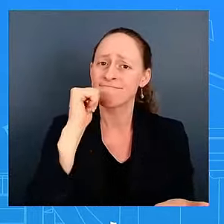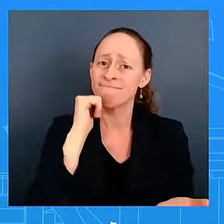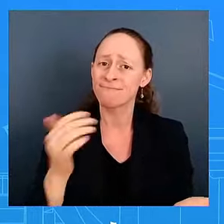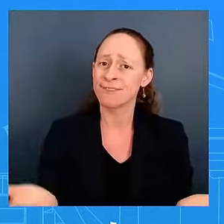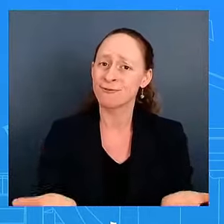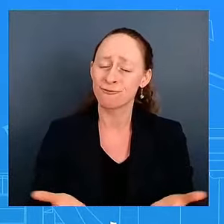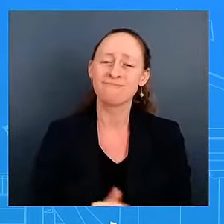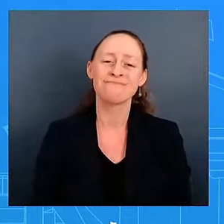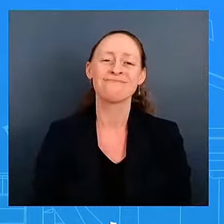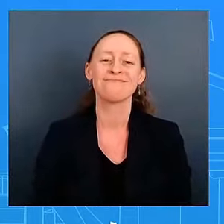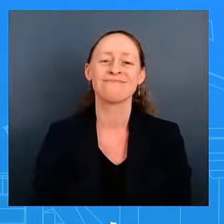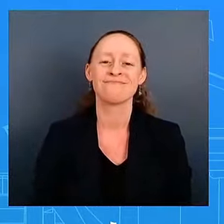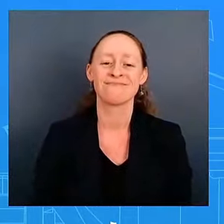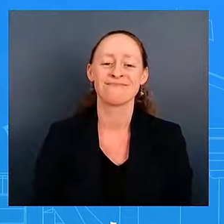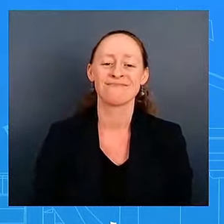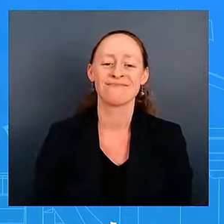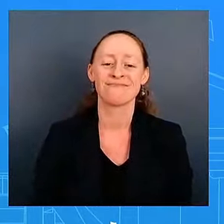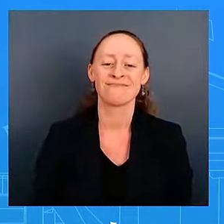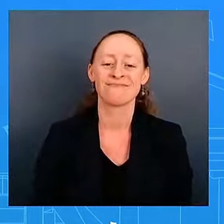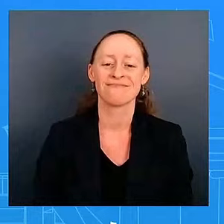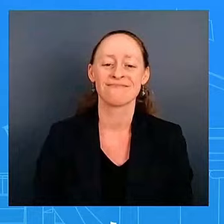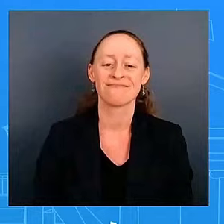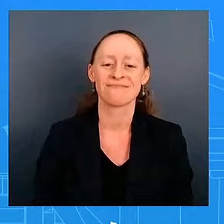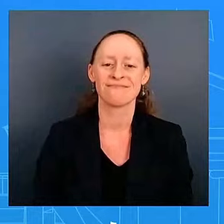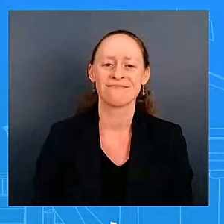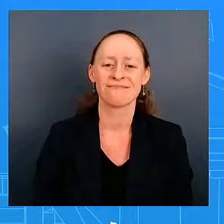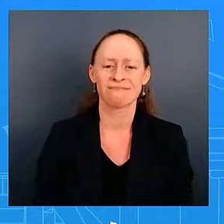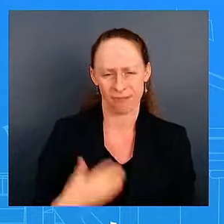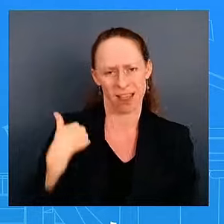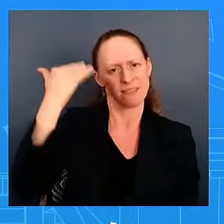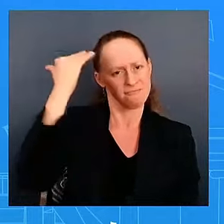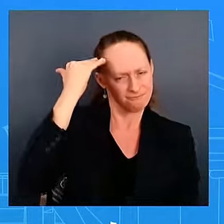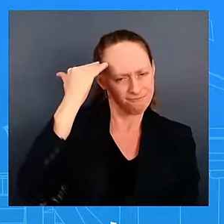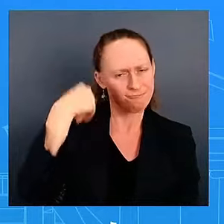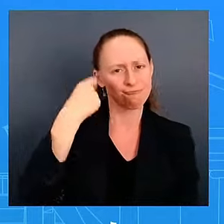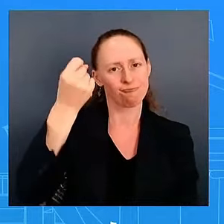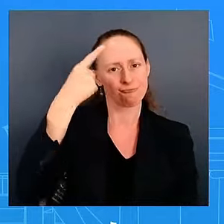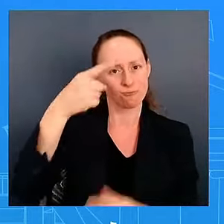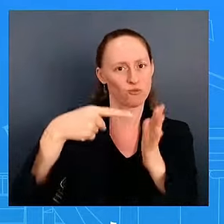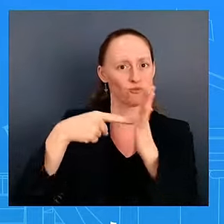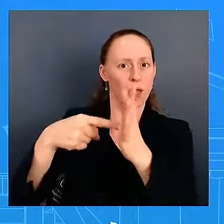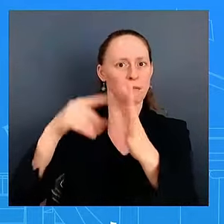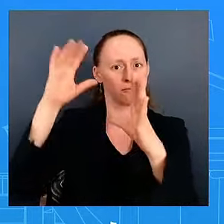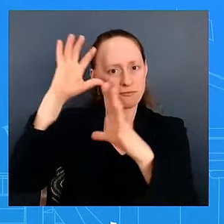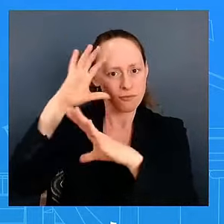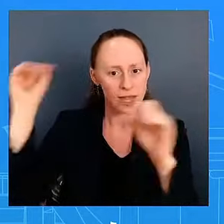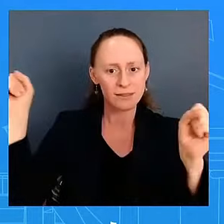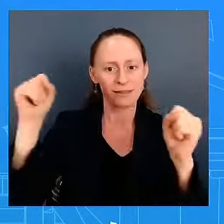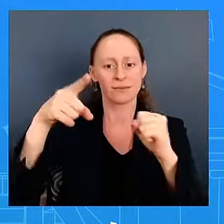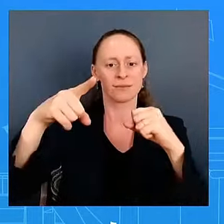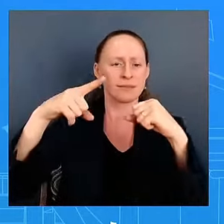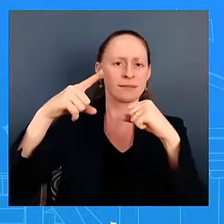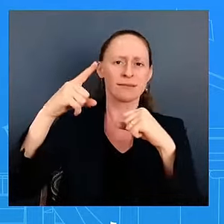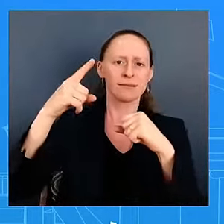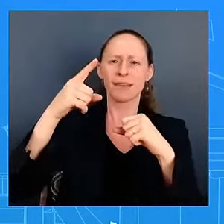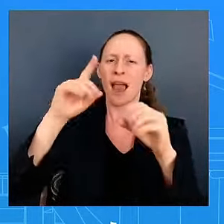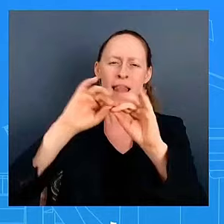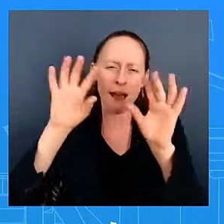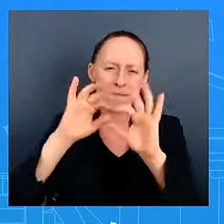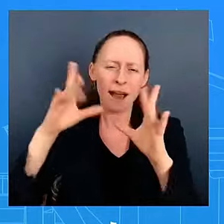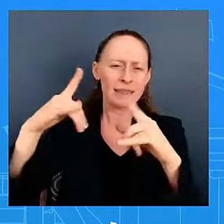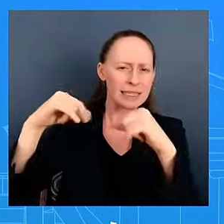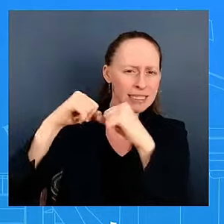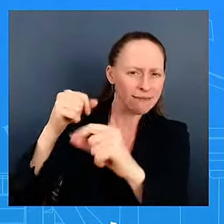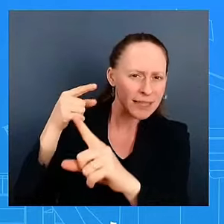the president and you defend him, his actions, his positions, his policy positions included. Can I just ask you about